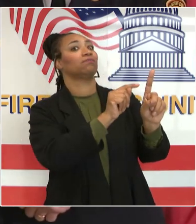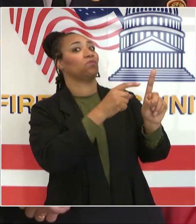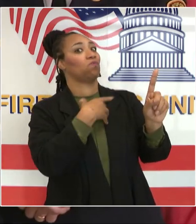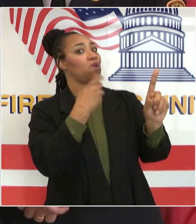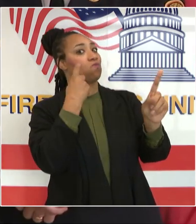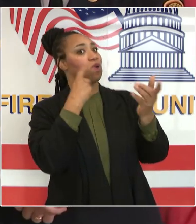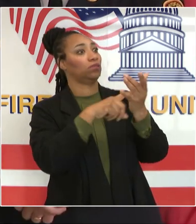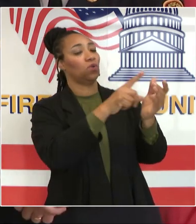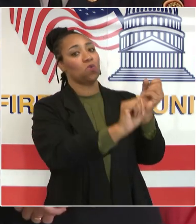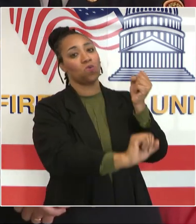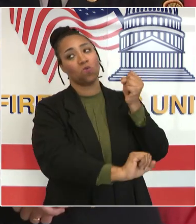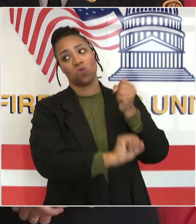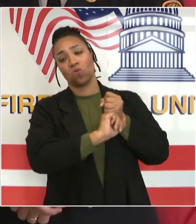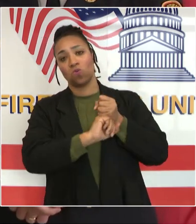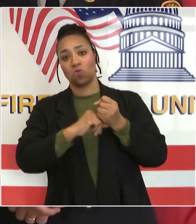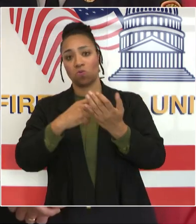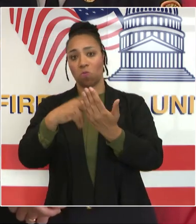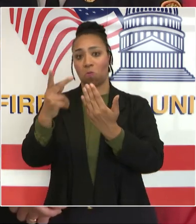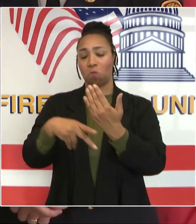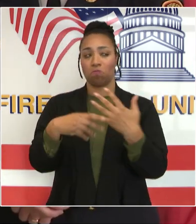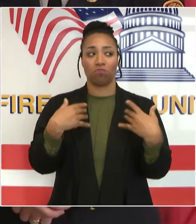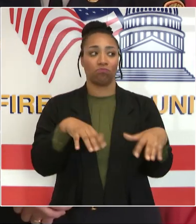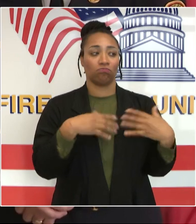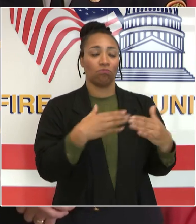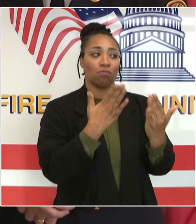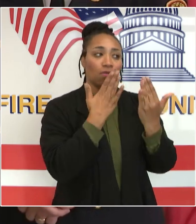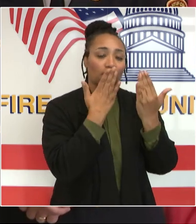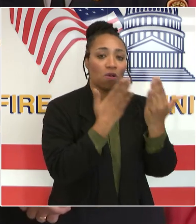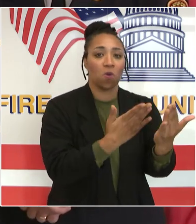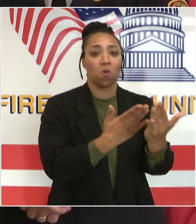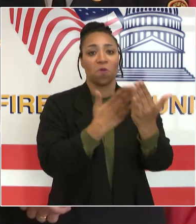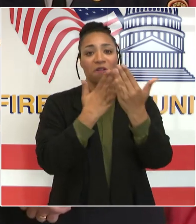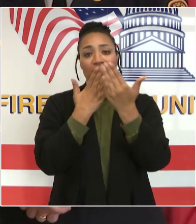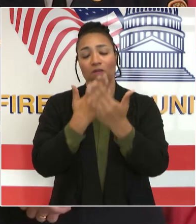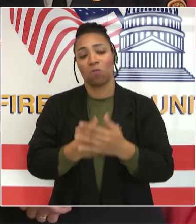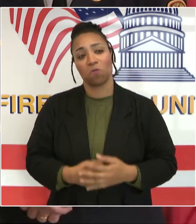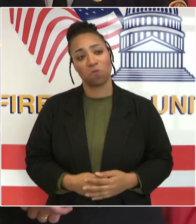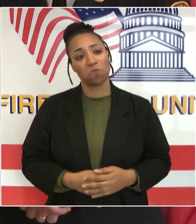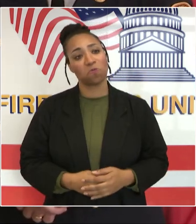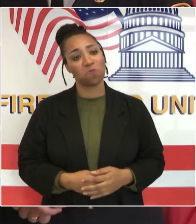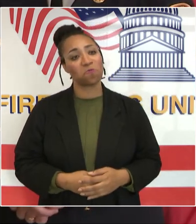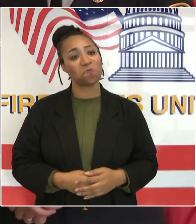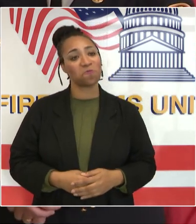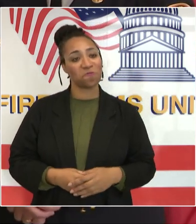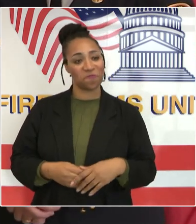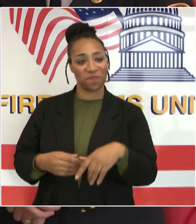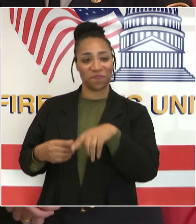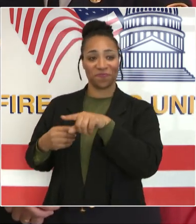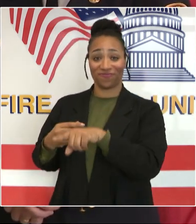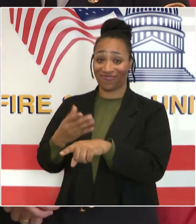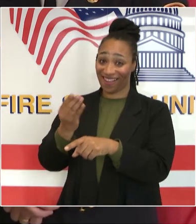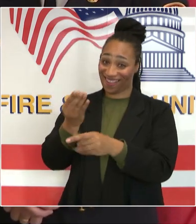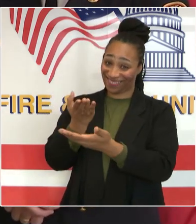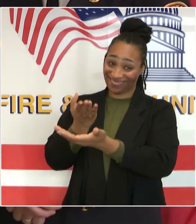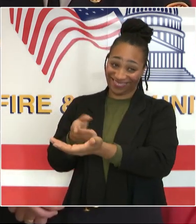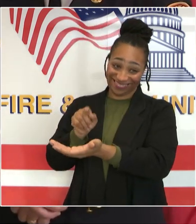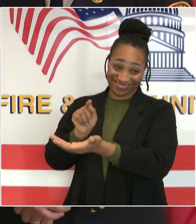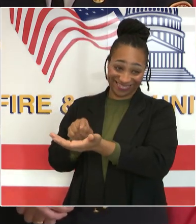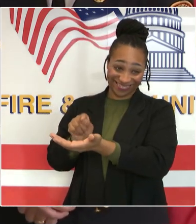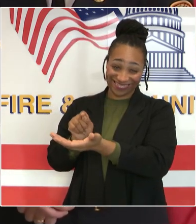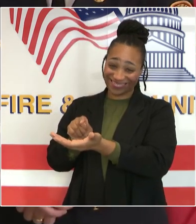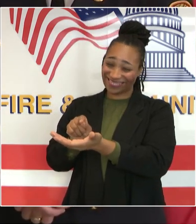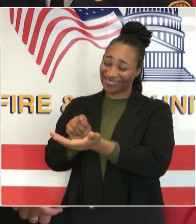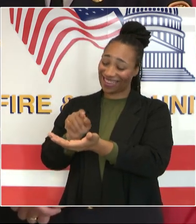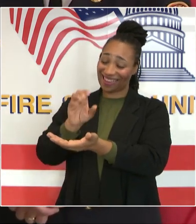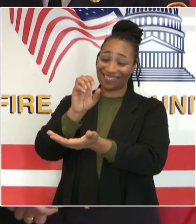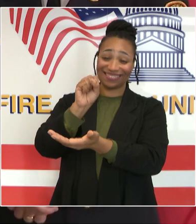this program as well. So thank you, sir. And to Cadet Keys, I'm truly inspired by your commitment to serving our community.